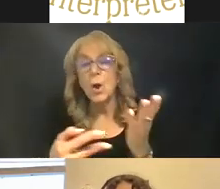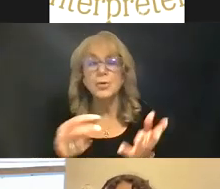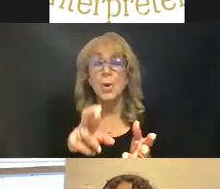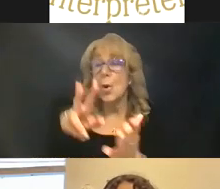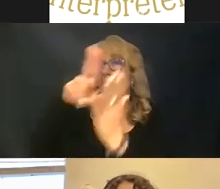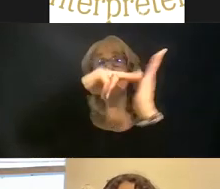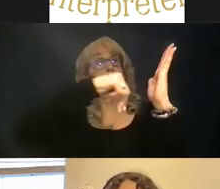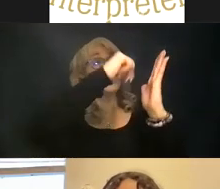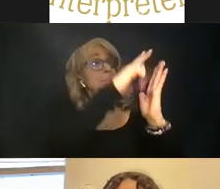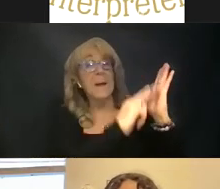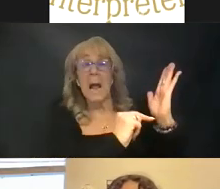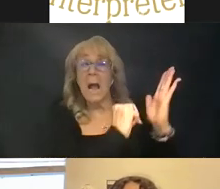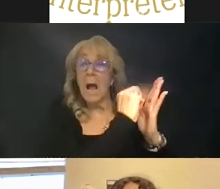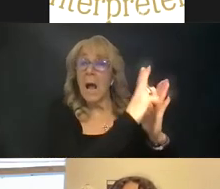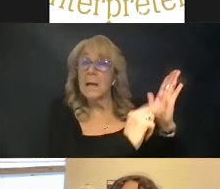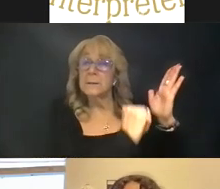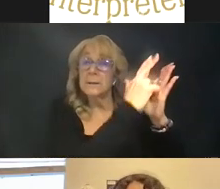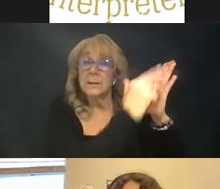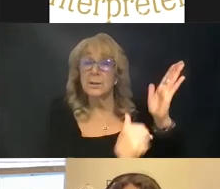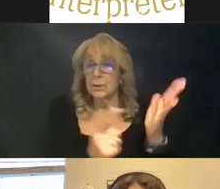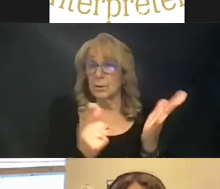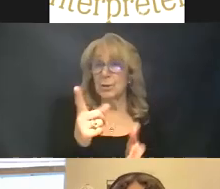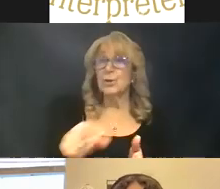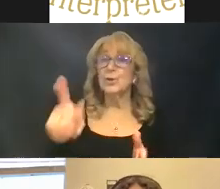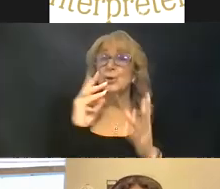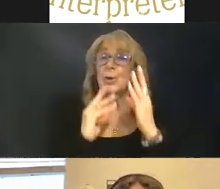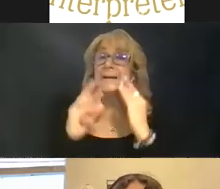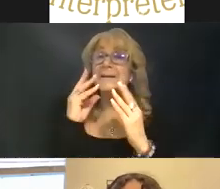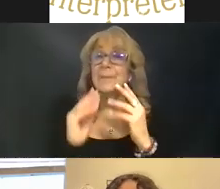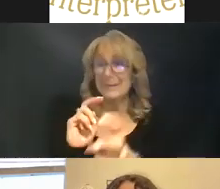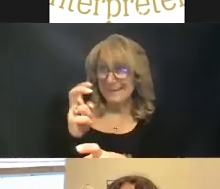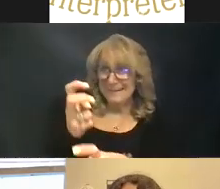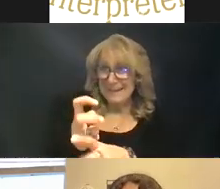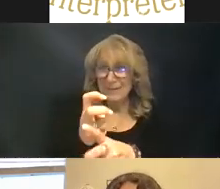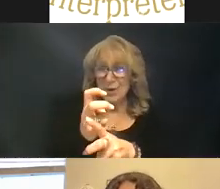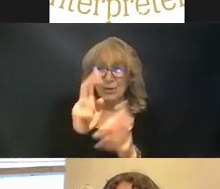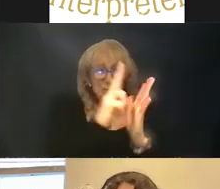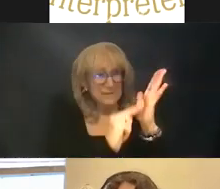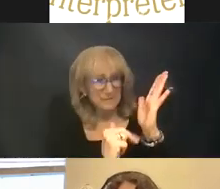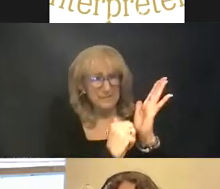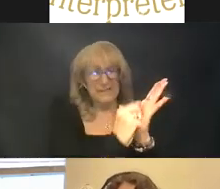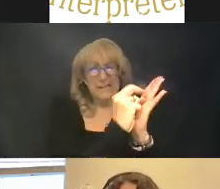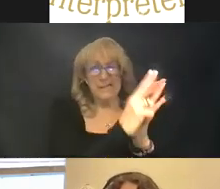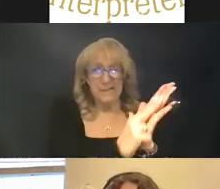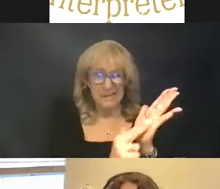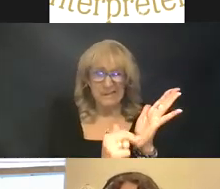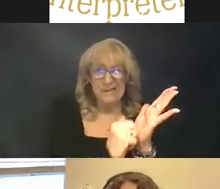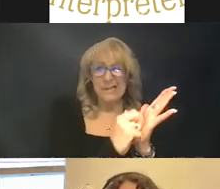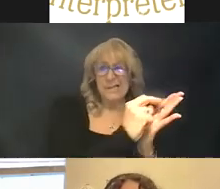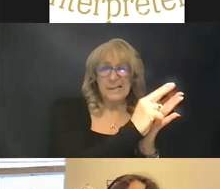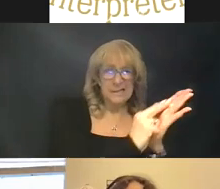essentially experiencing how easy or difficult it is to spread these different types of fluids on the